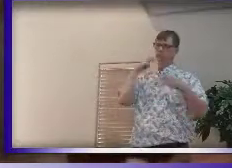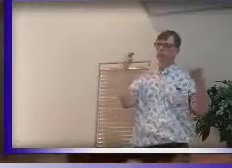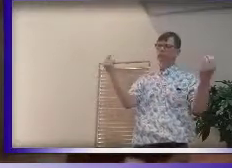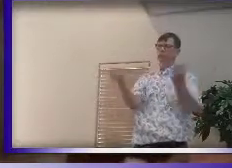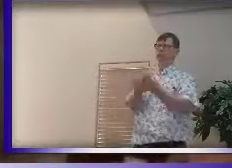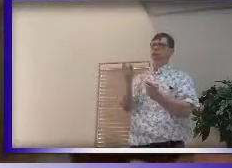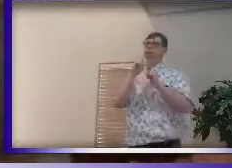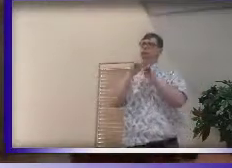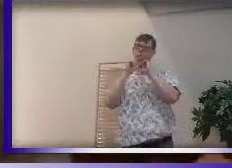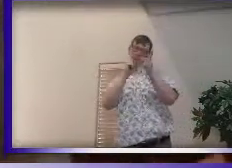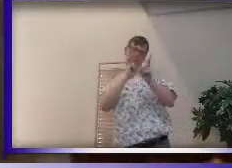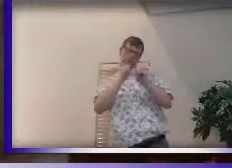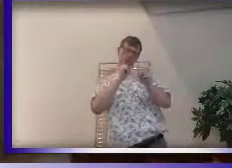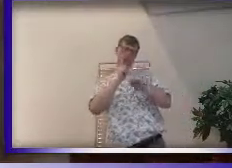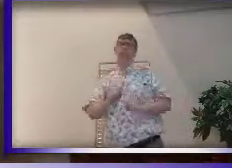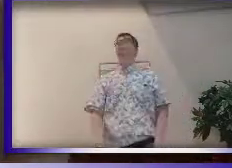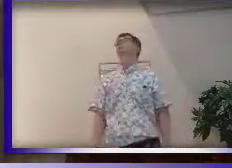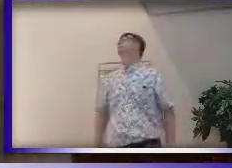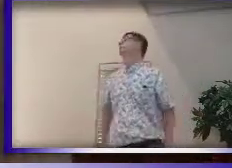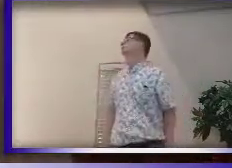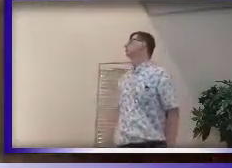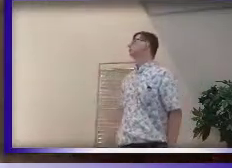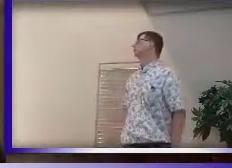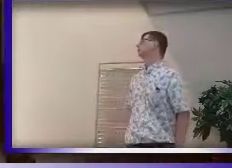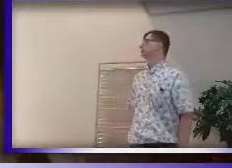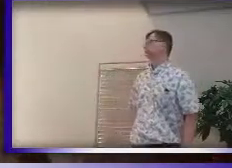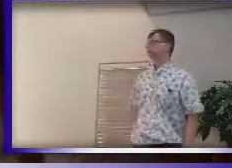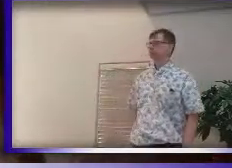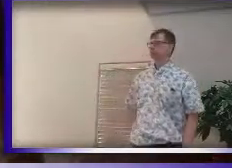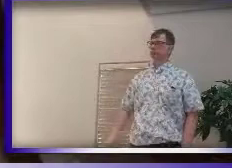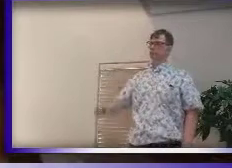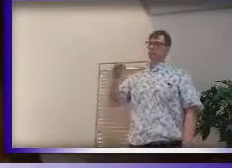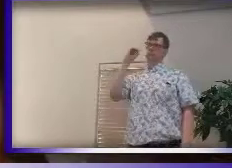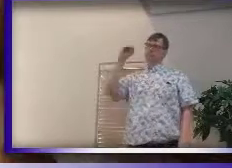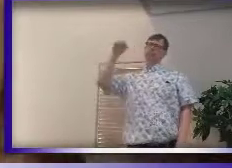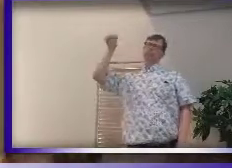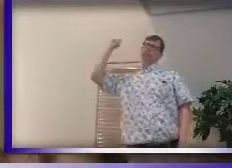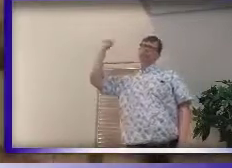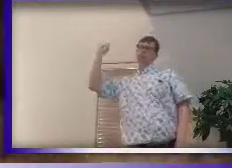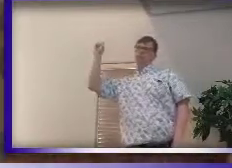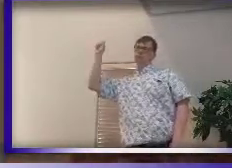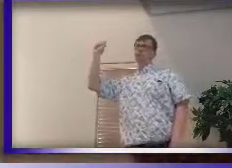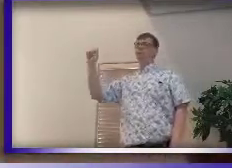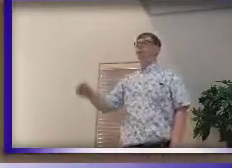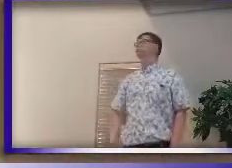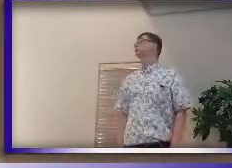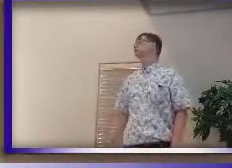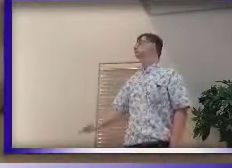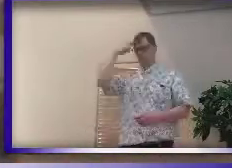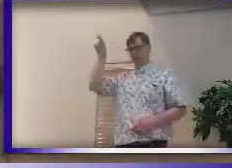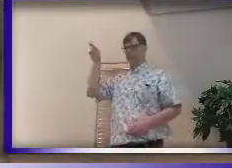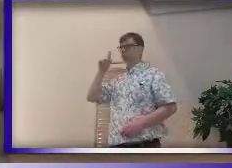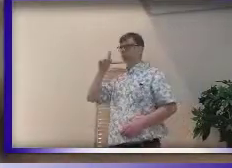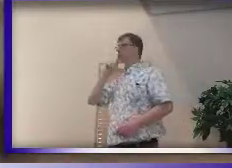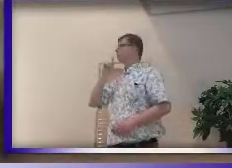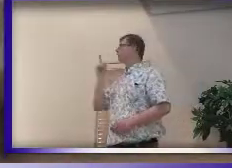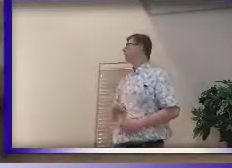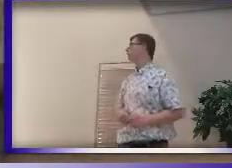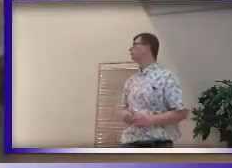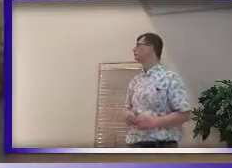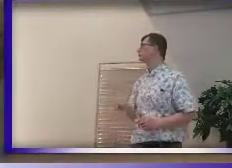talks. Oh, yeah. You know, I spent the week in Pennsylvania with